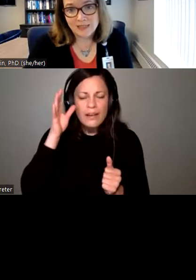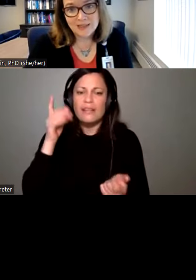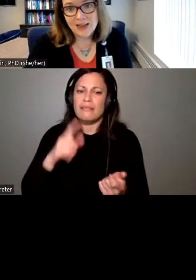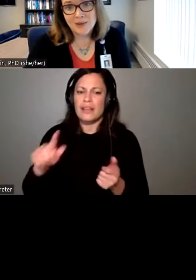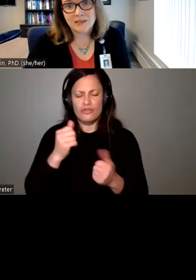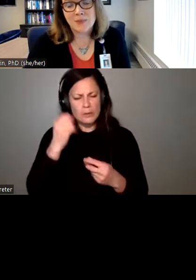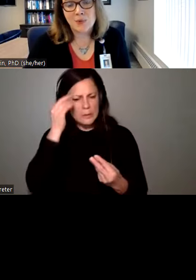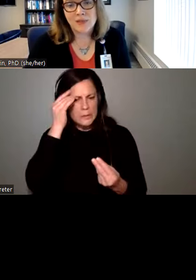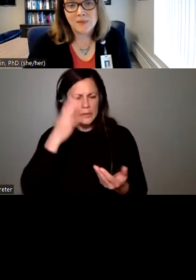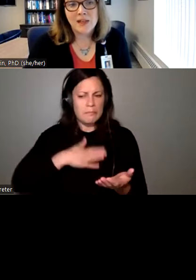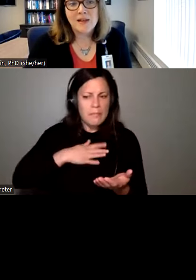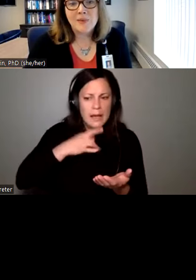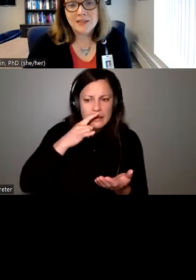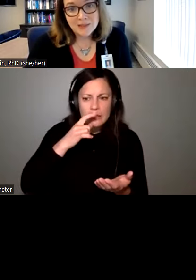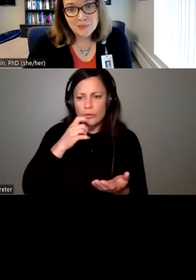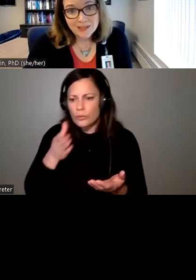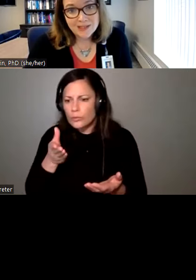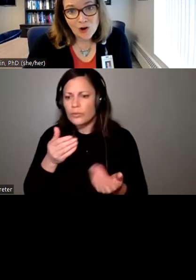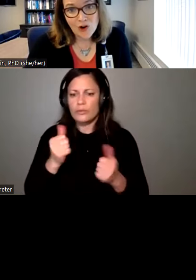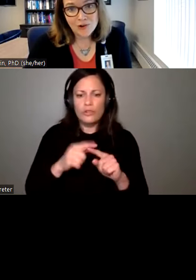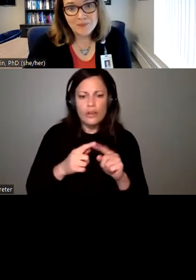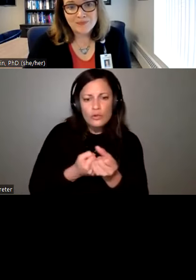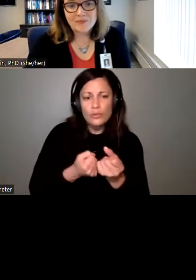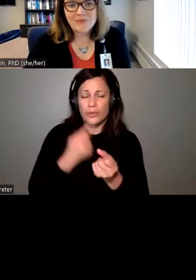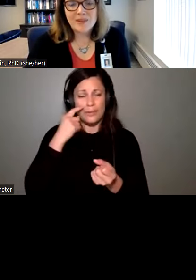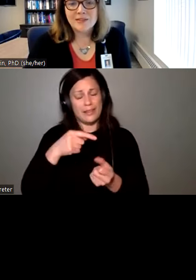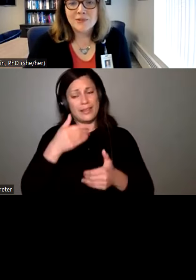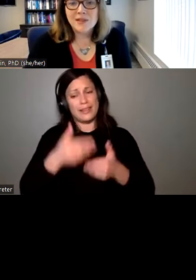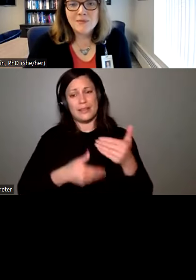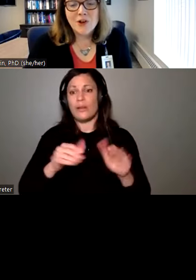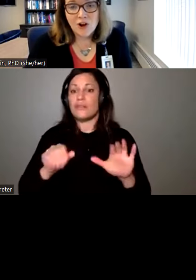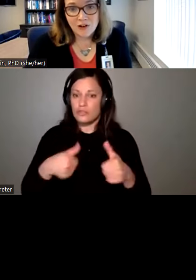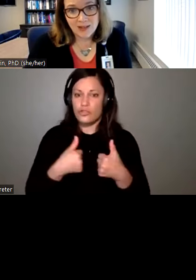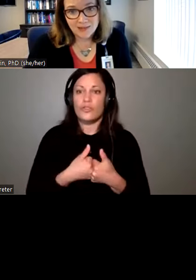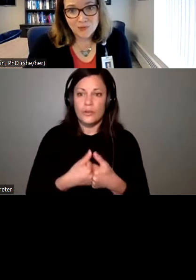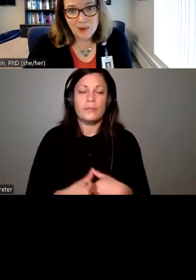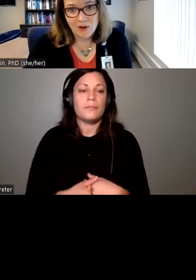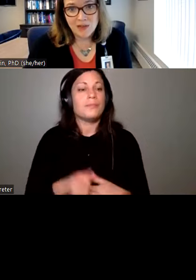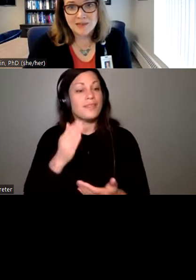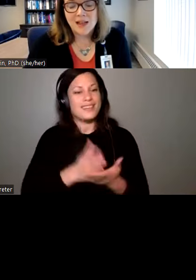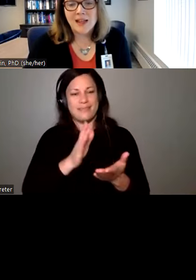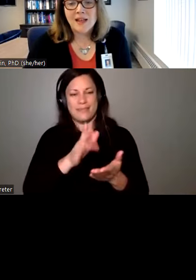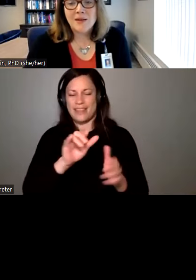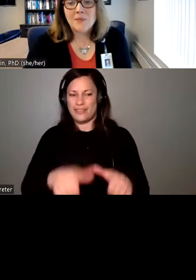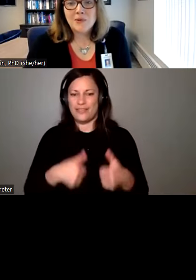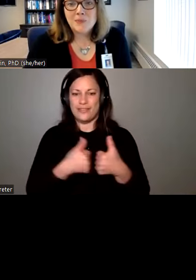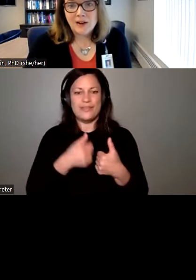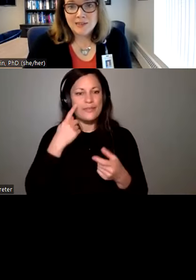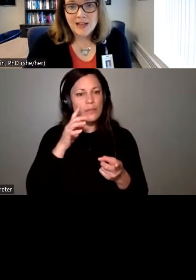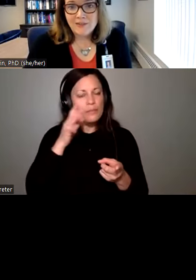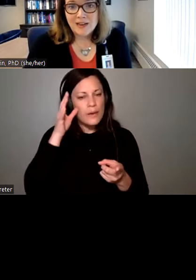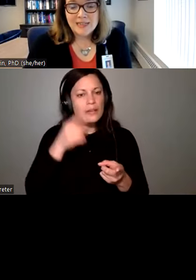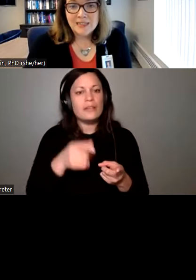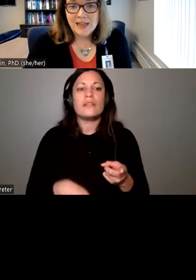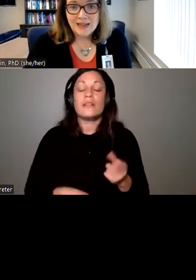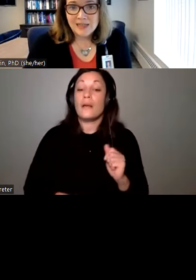child is and how to best support them, because this process is hard. So some of the hard things for parents. Most parents